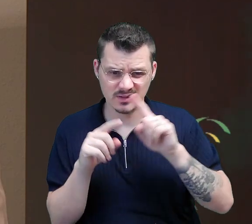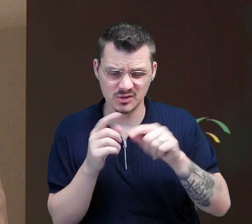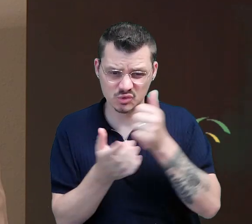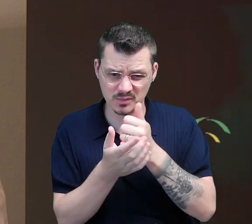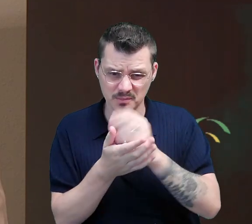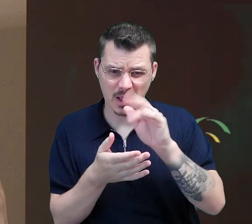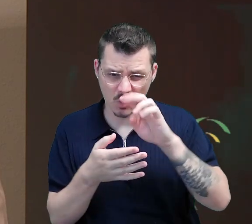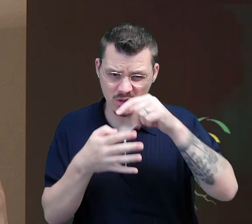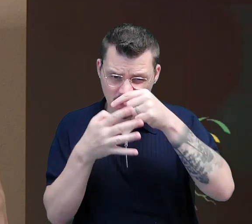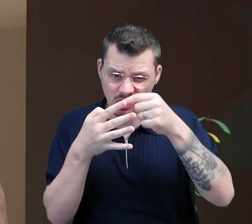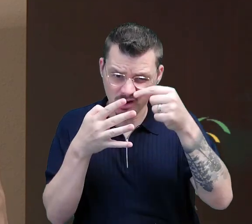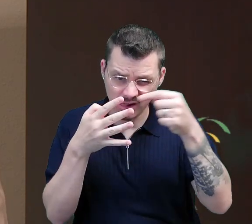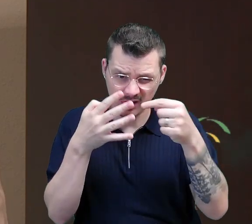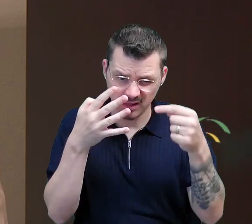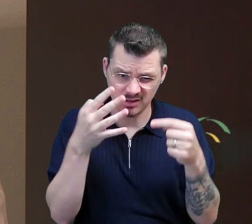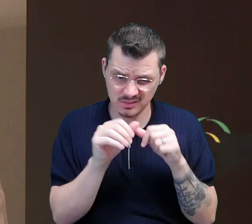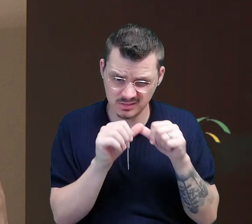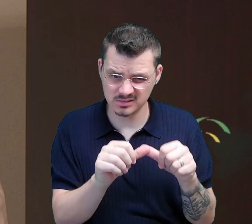through treatments for bipolar disorder?